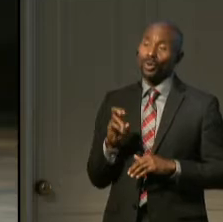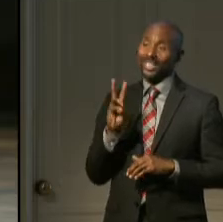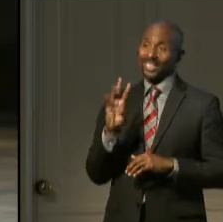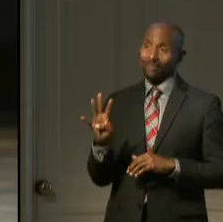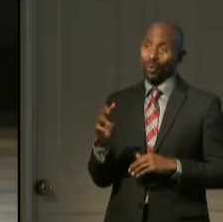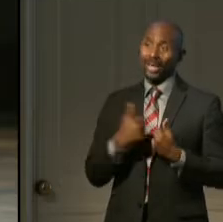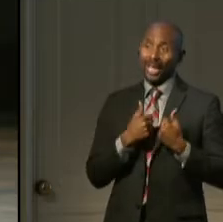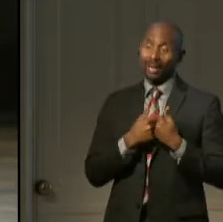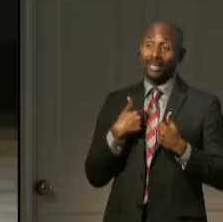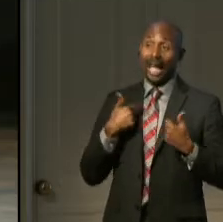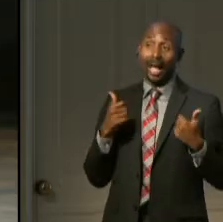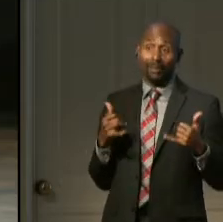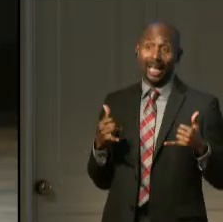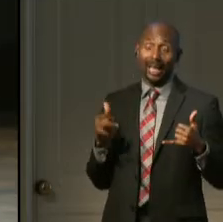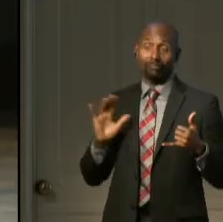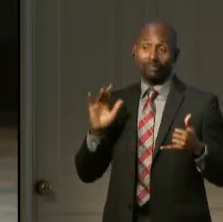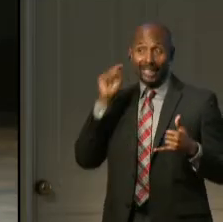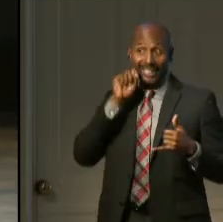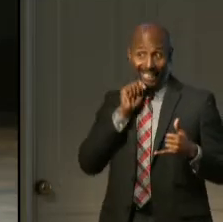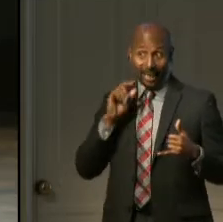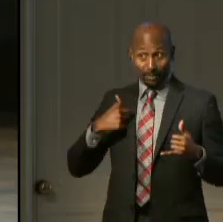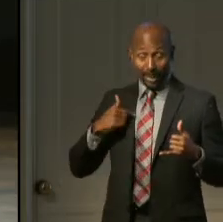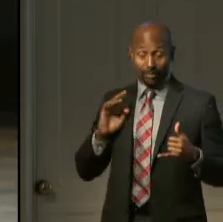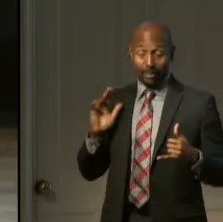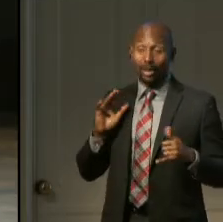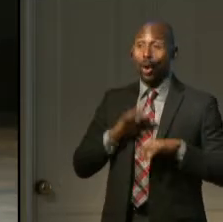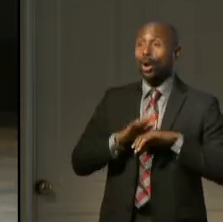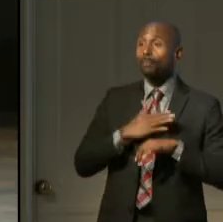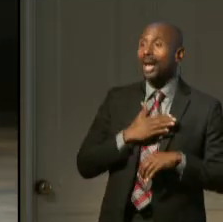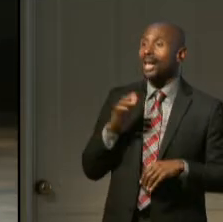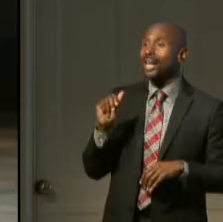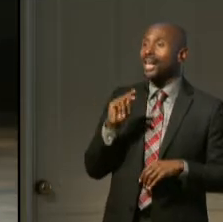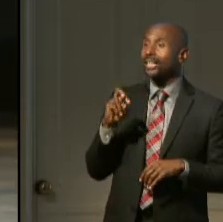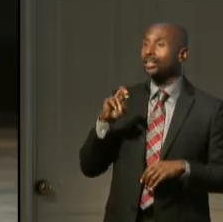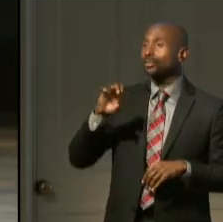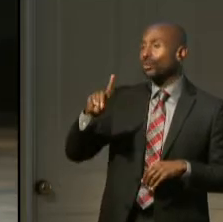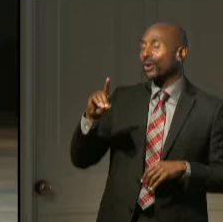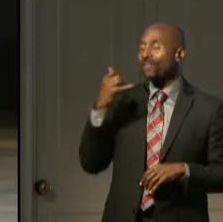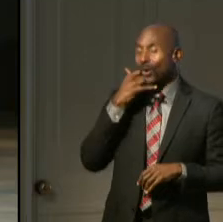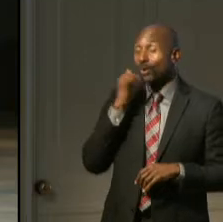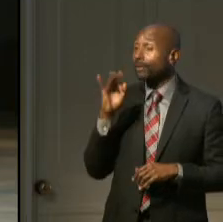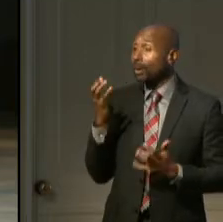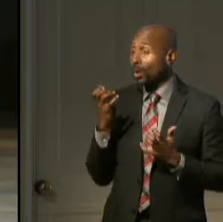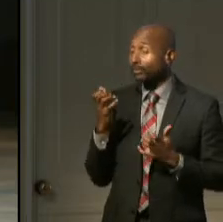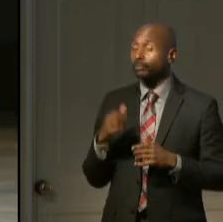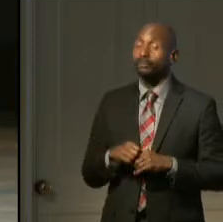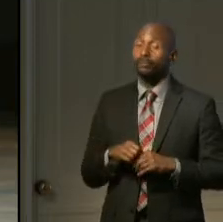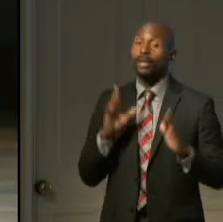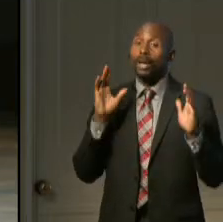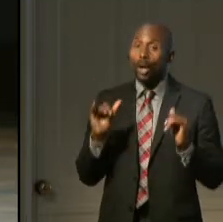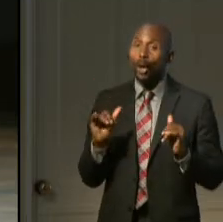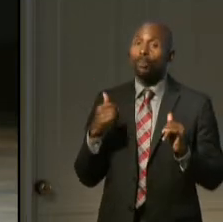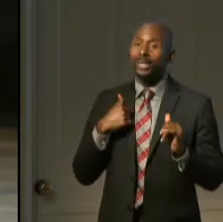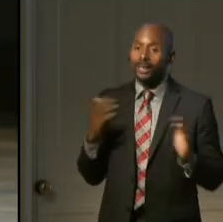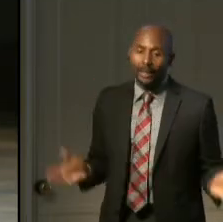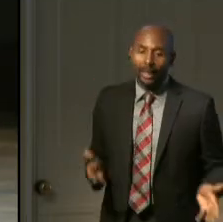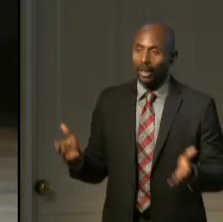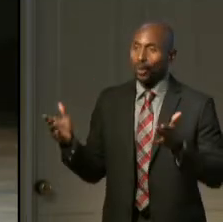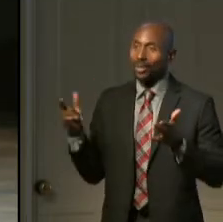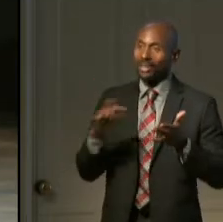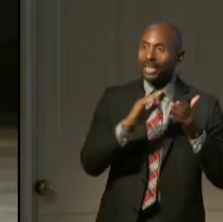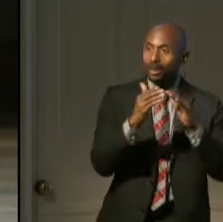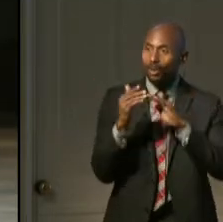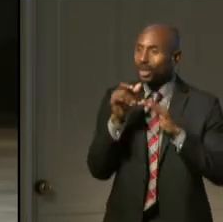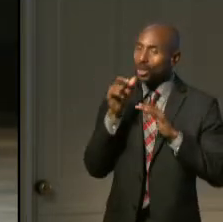on my Android phone if I want to. We have to hope that we get these enthusiast communities that are creating